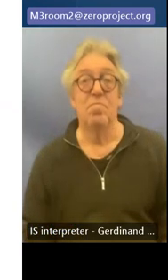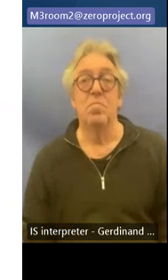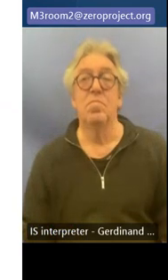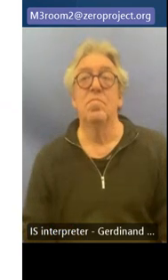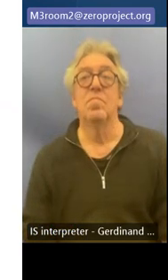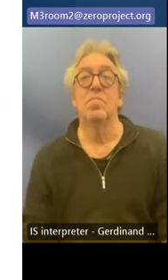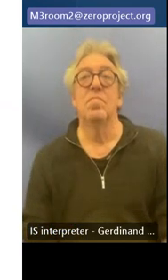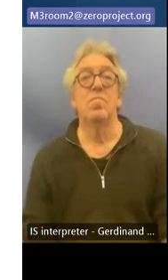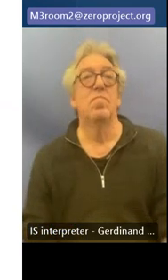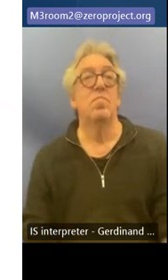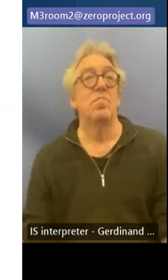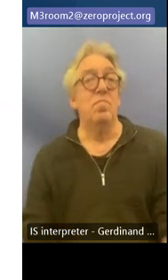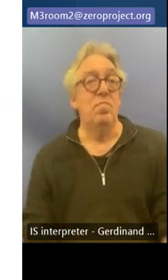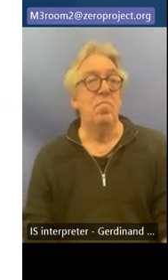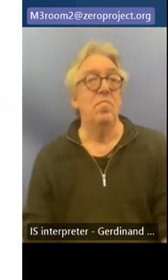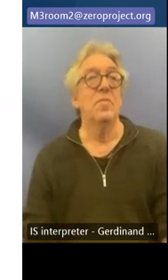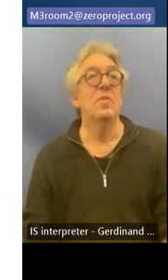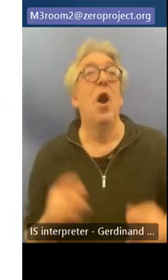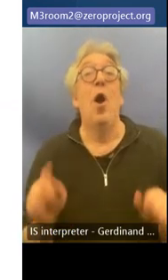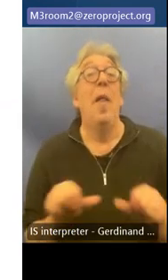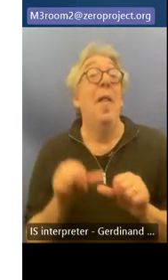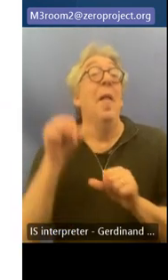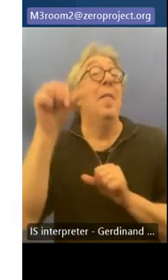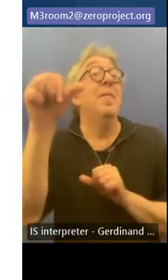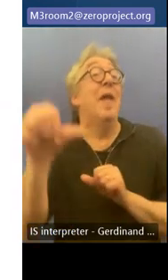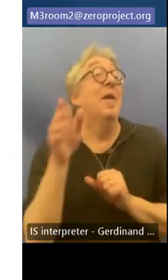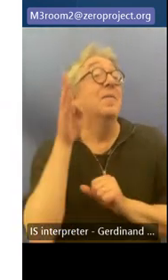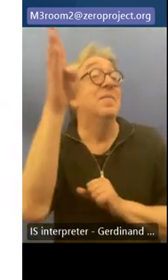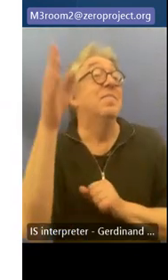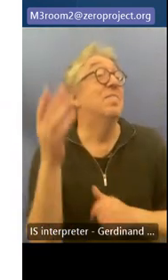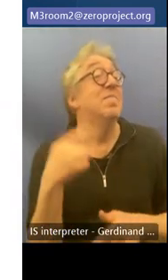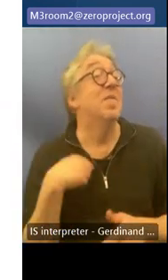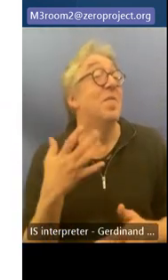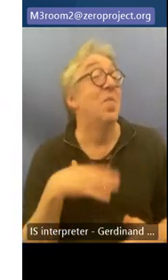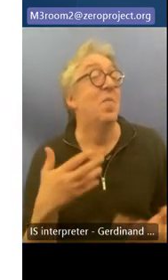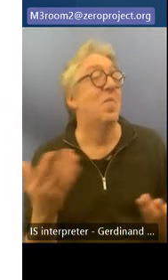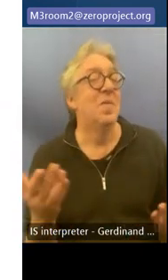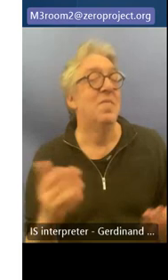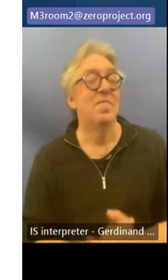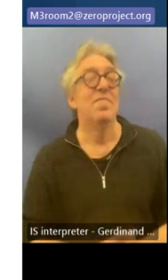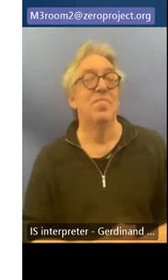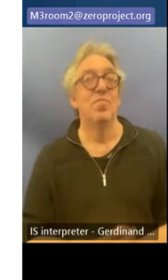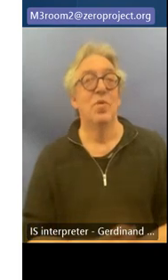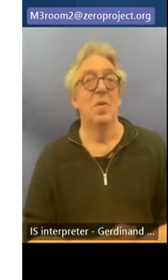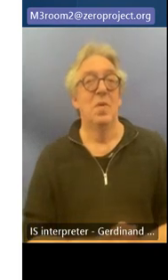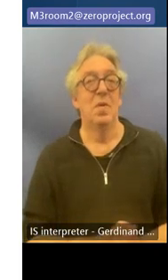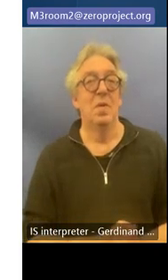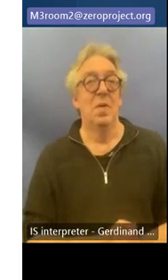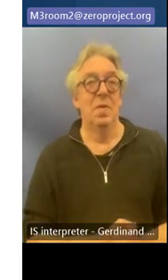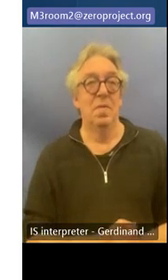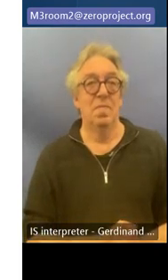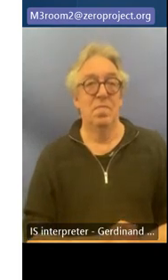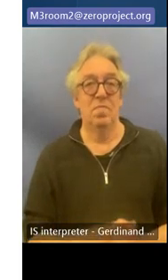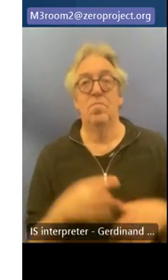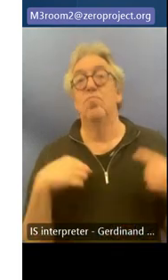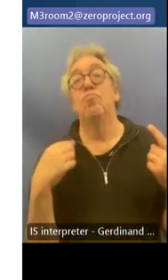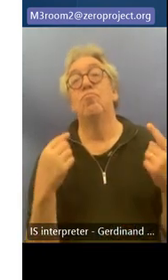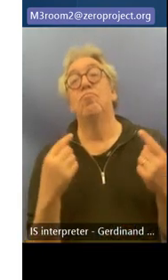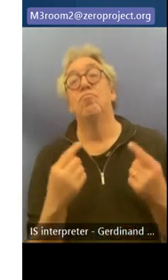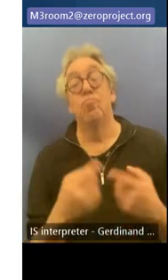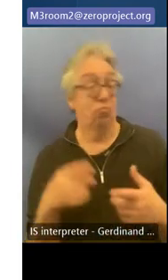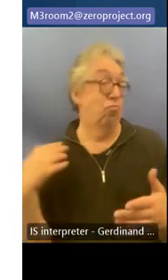What is next for TAI? I really love this animation. So we have been able to really see the success that we have done through the work